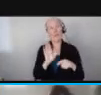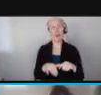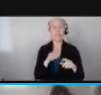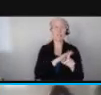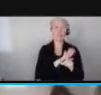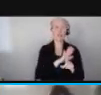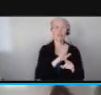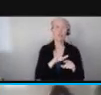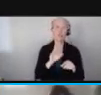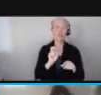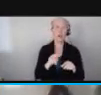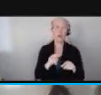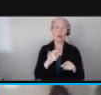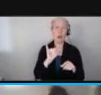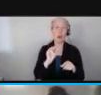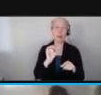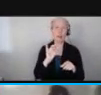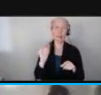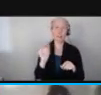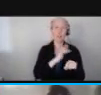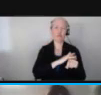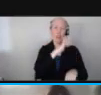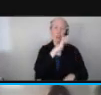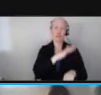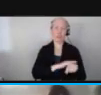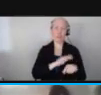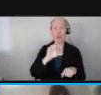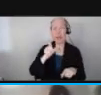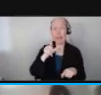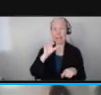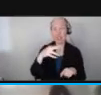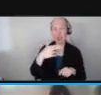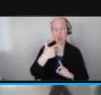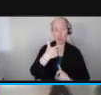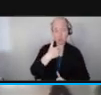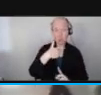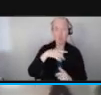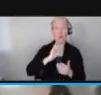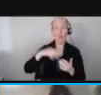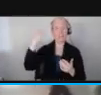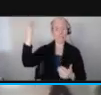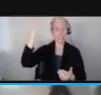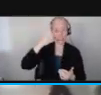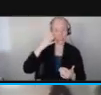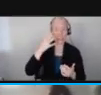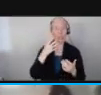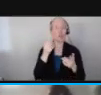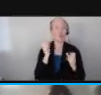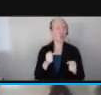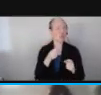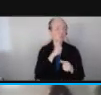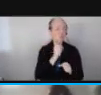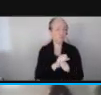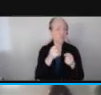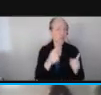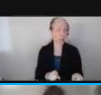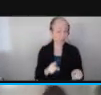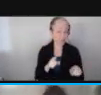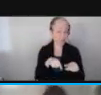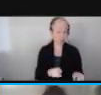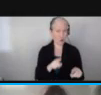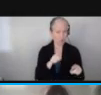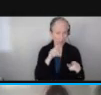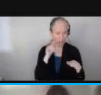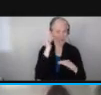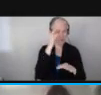occur from exposure to a laser or to the sunlight in space flight. It could actually be considered one of